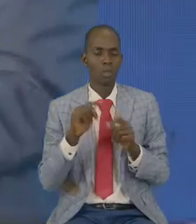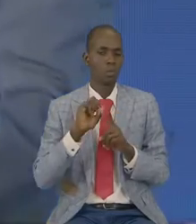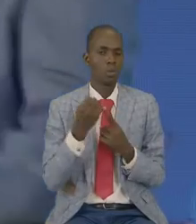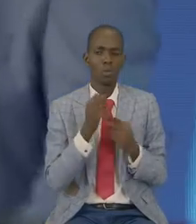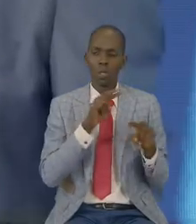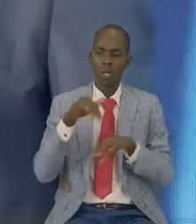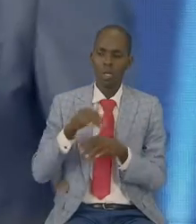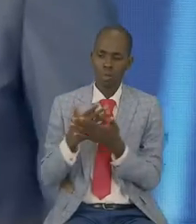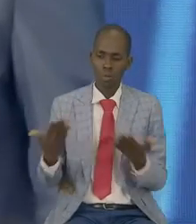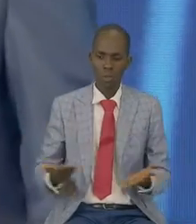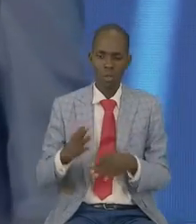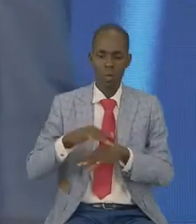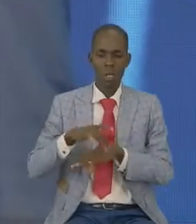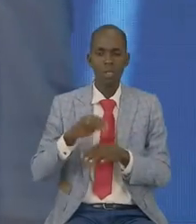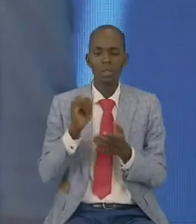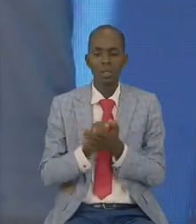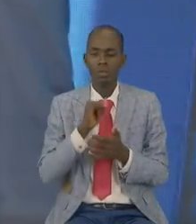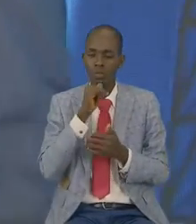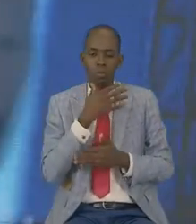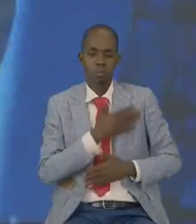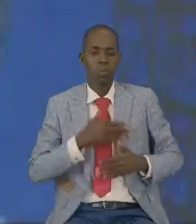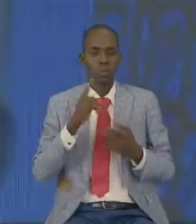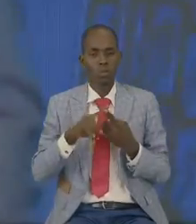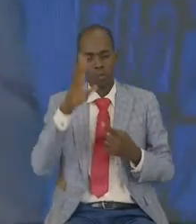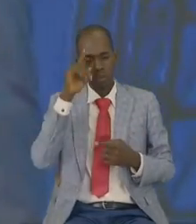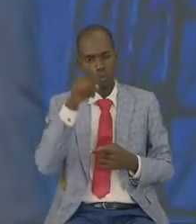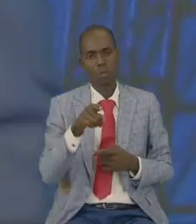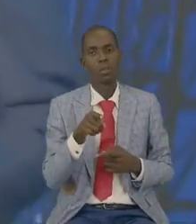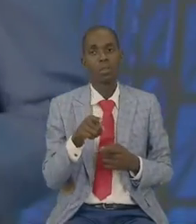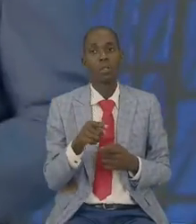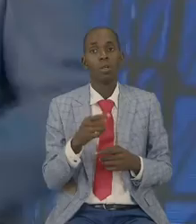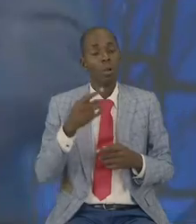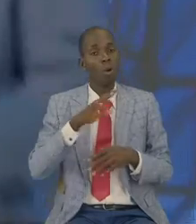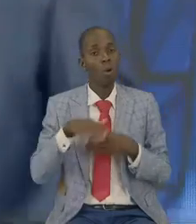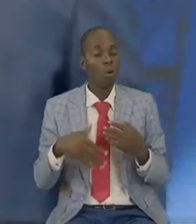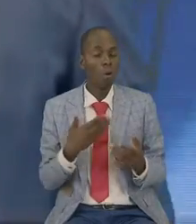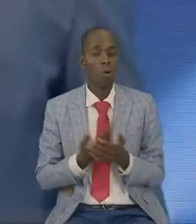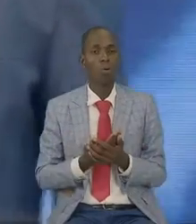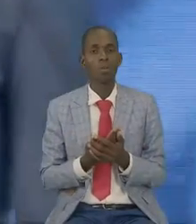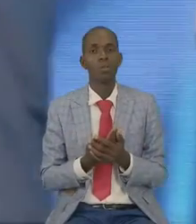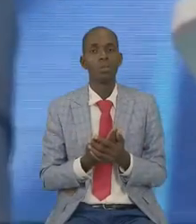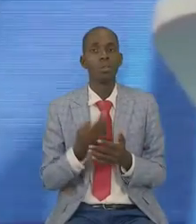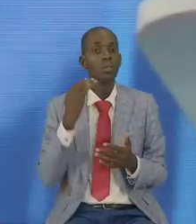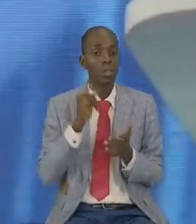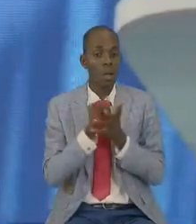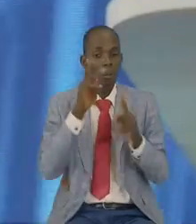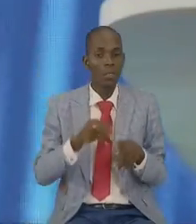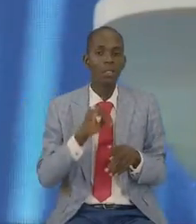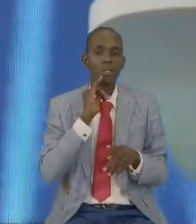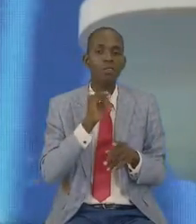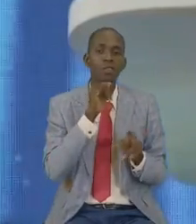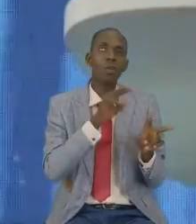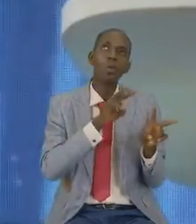earth that displeases him or that displeases her. He's not looking at